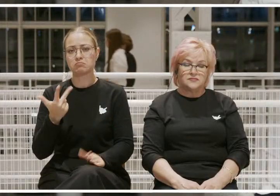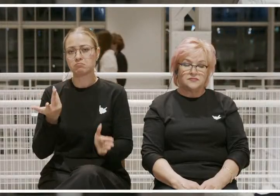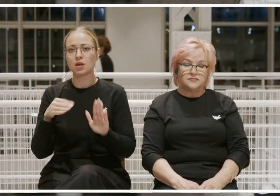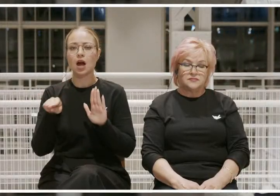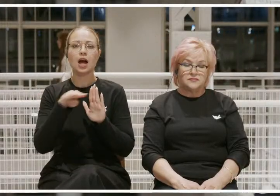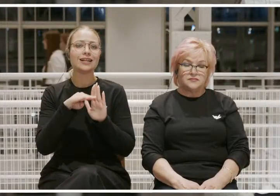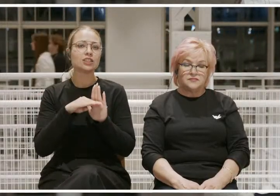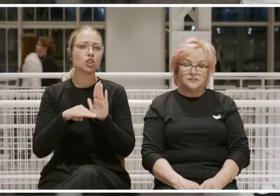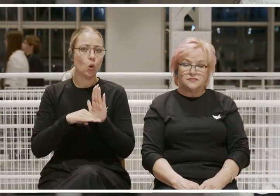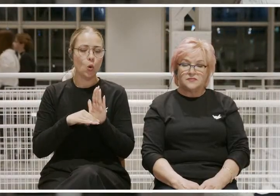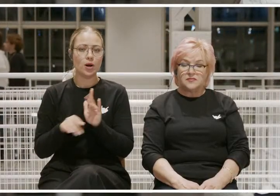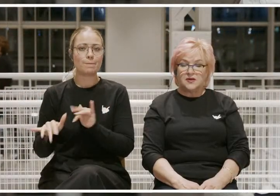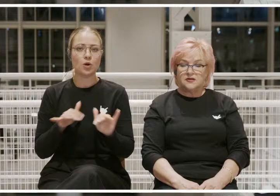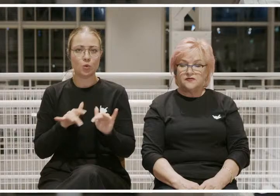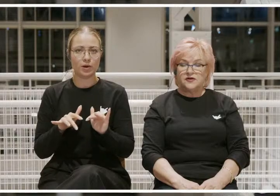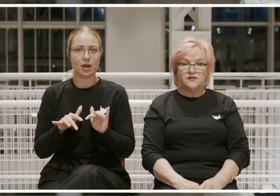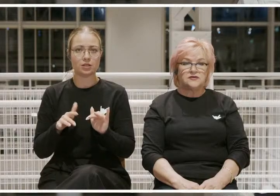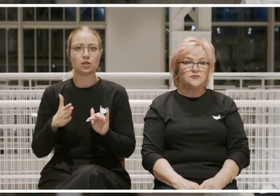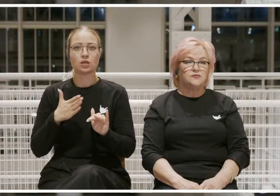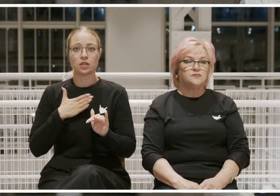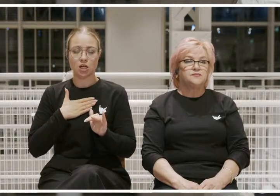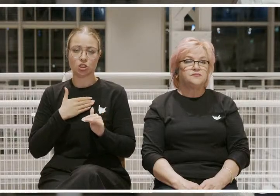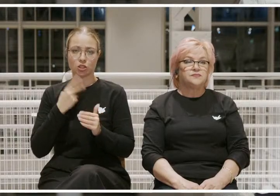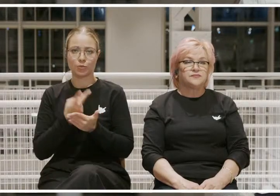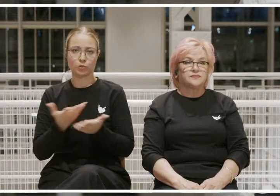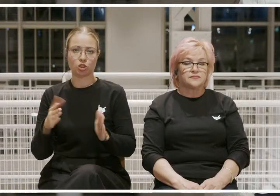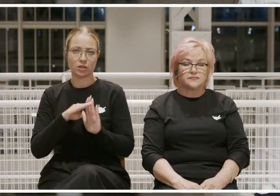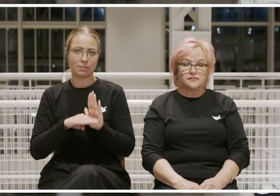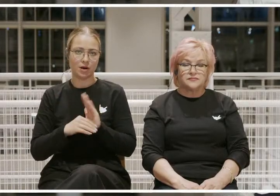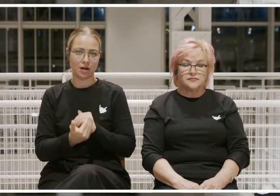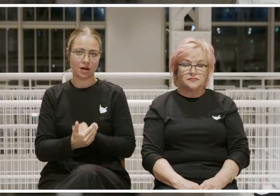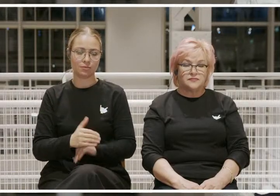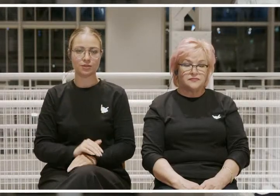which are public program as